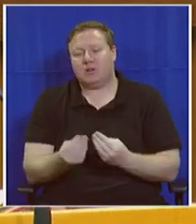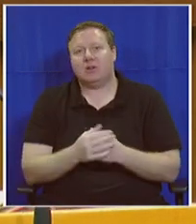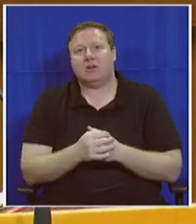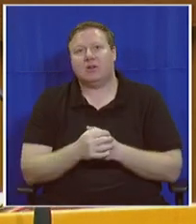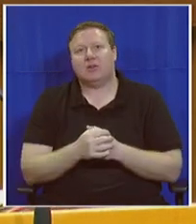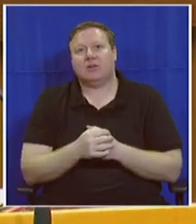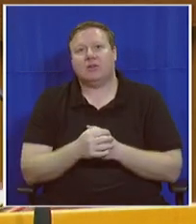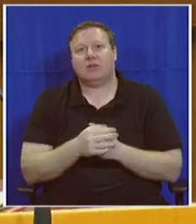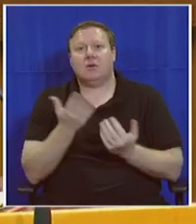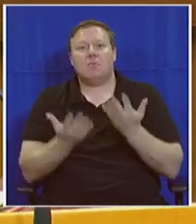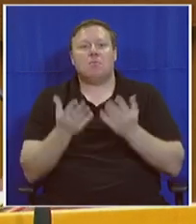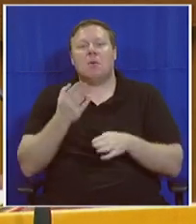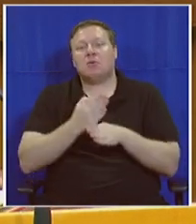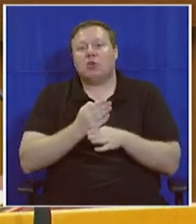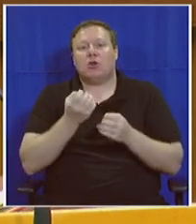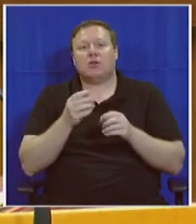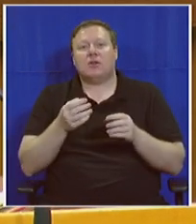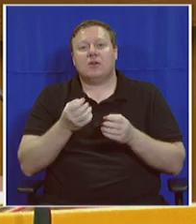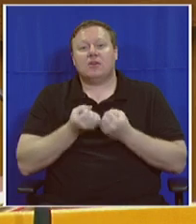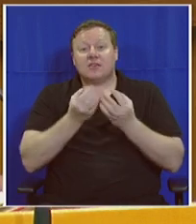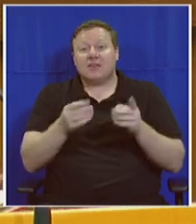same delegation to that new deputy.